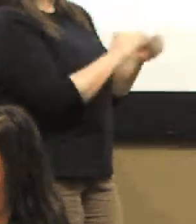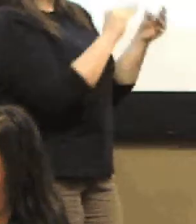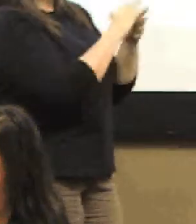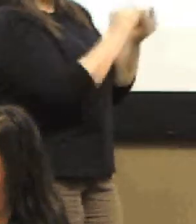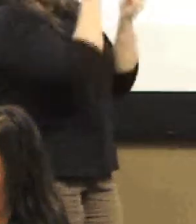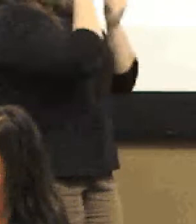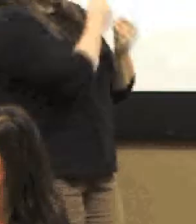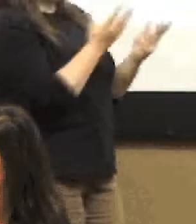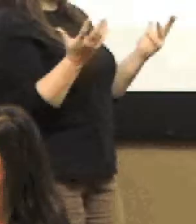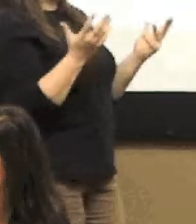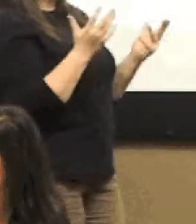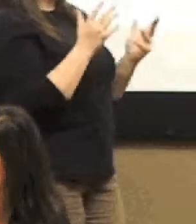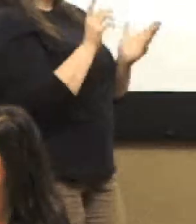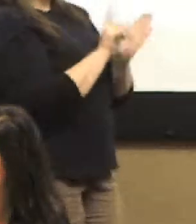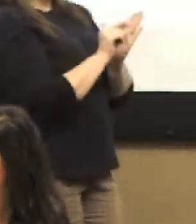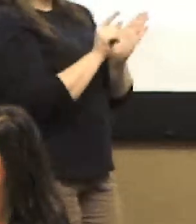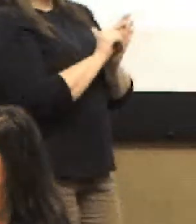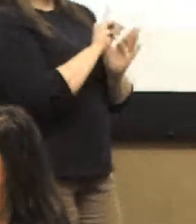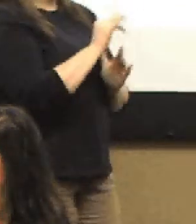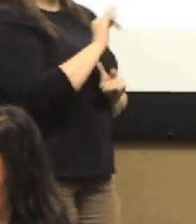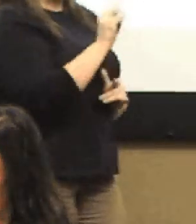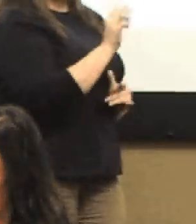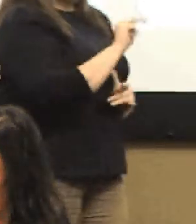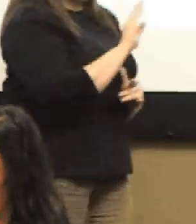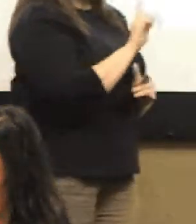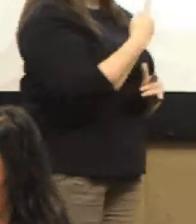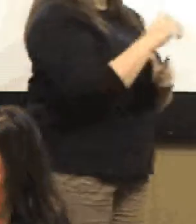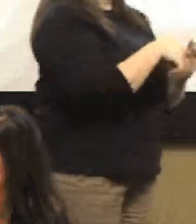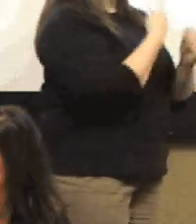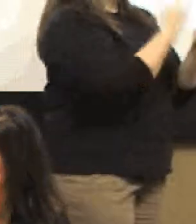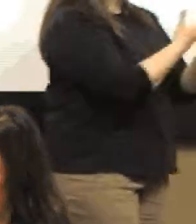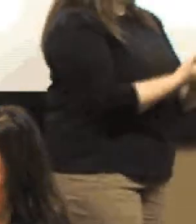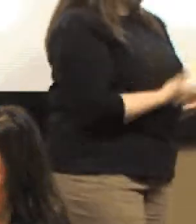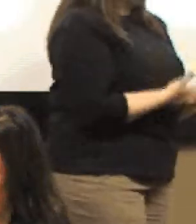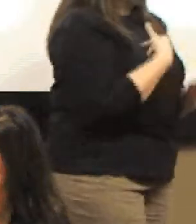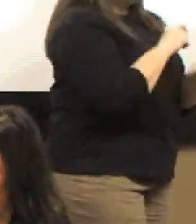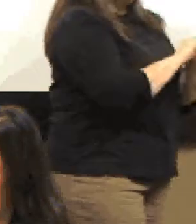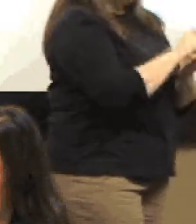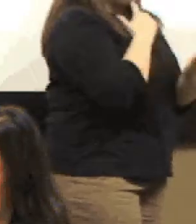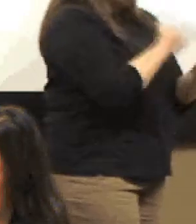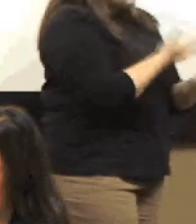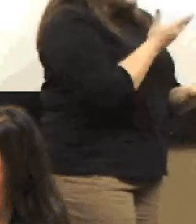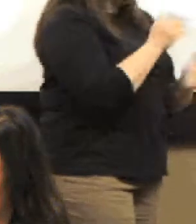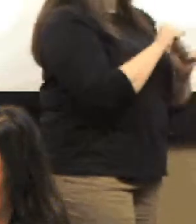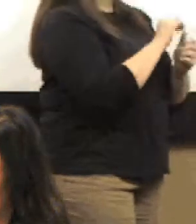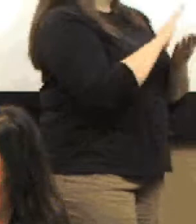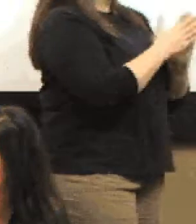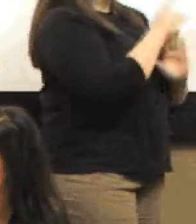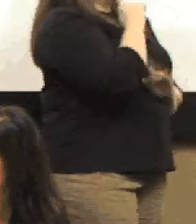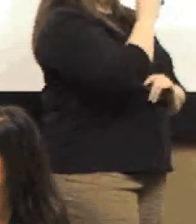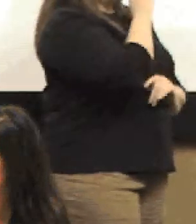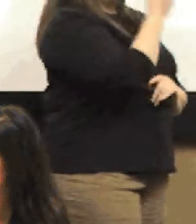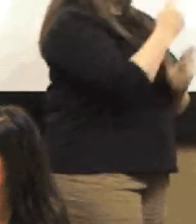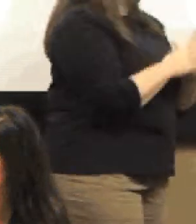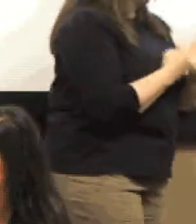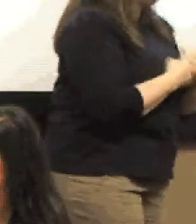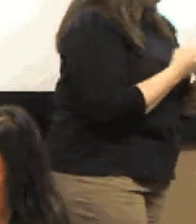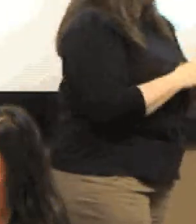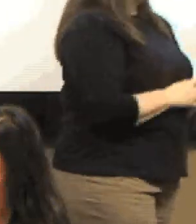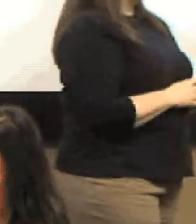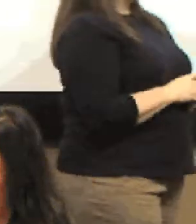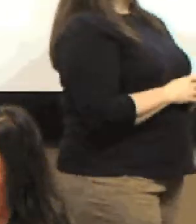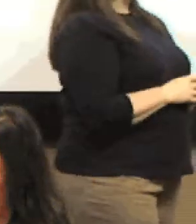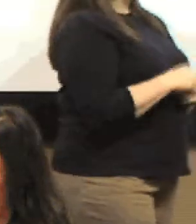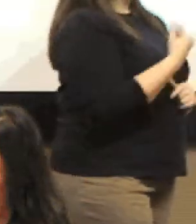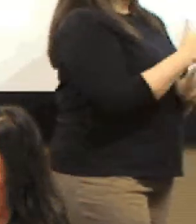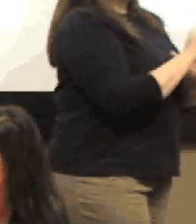storytelling. Newspapers, journalism has always been about facts, and we write the facts, and they can be pretty dry at times. And I'll